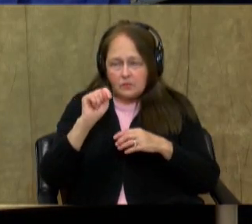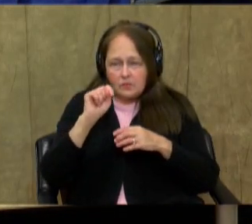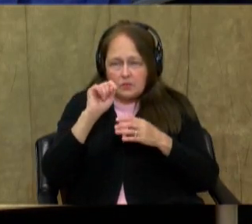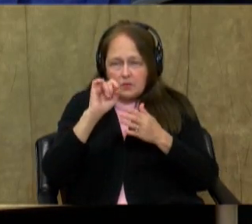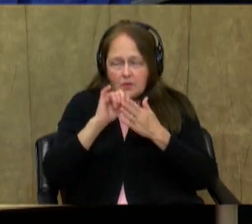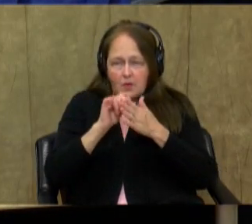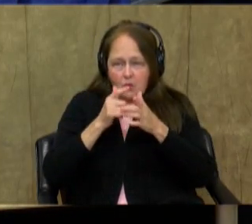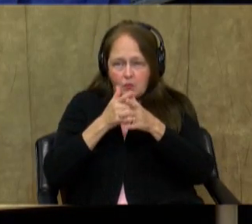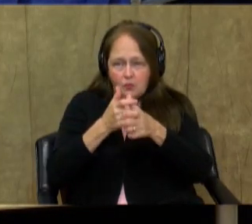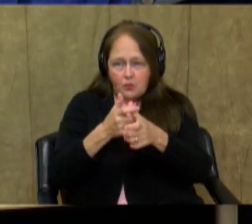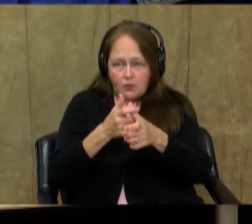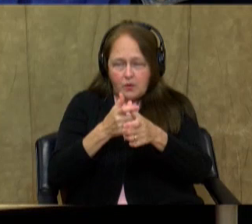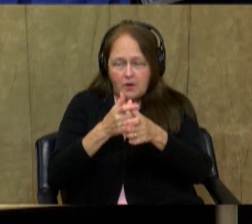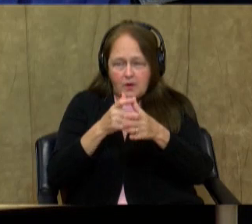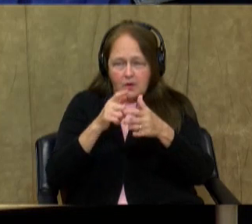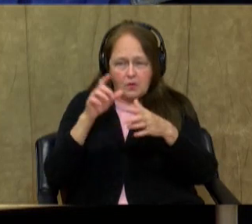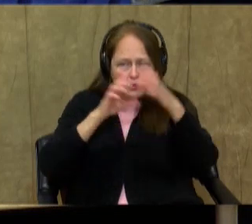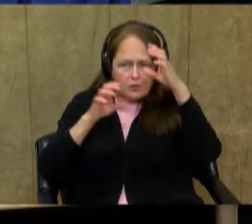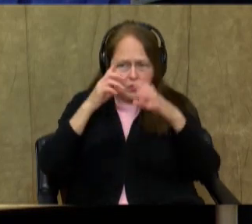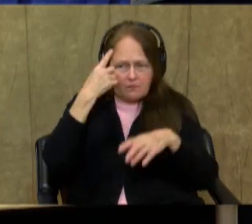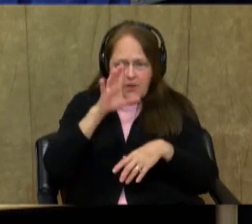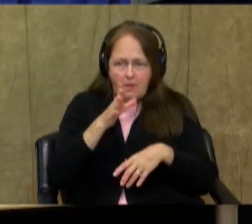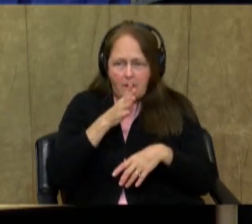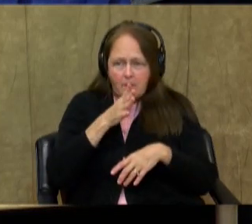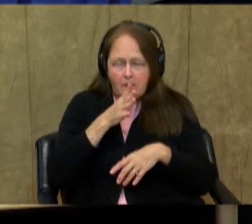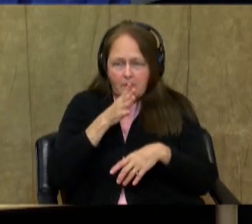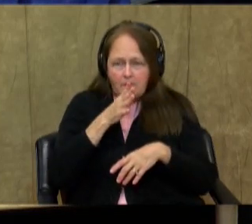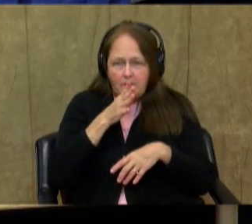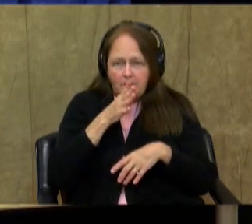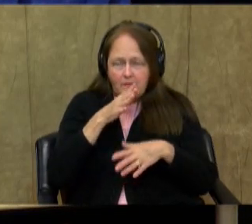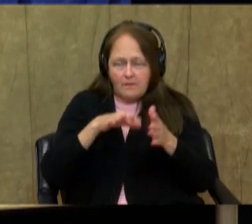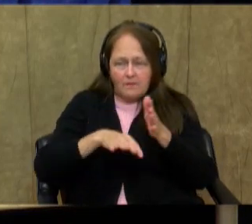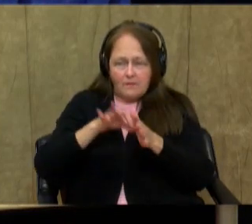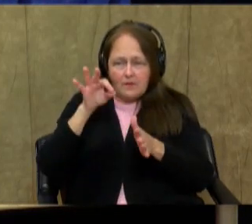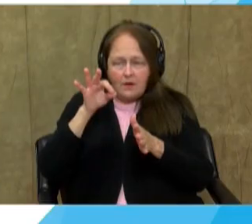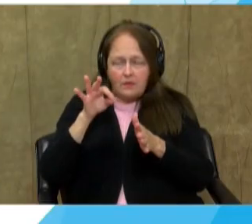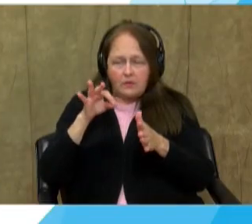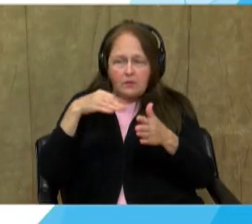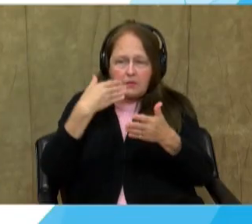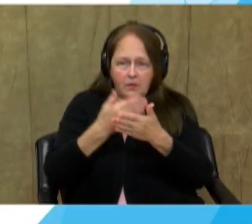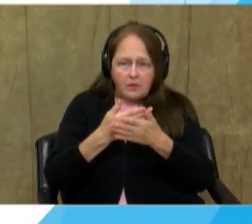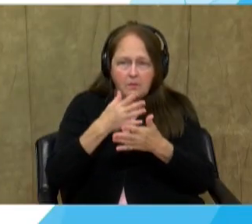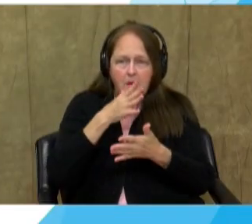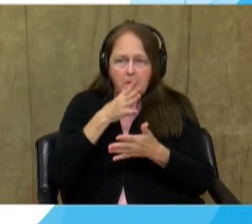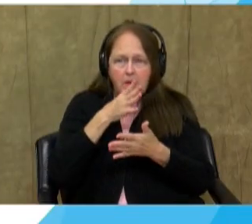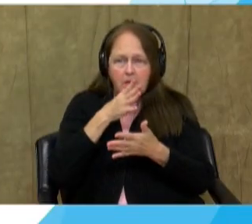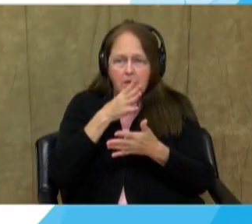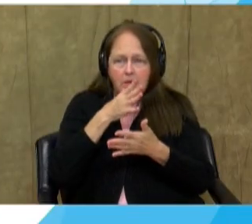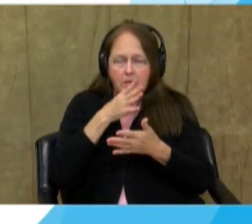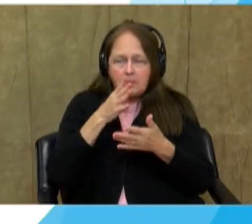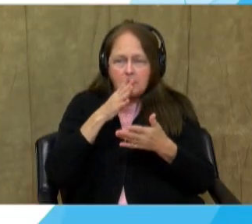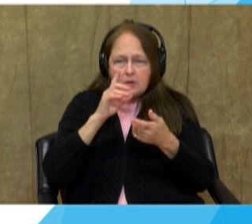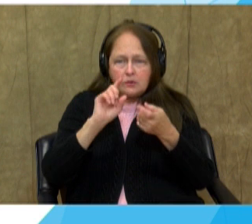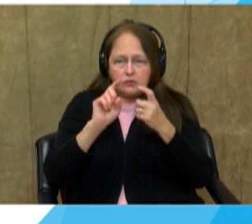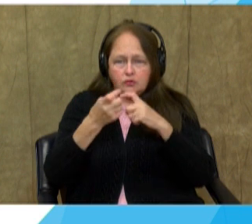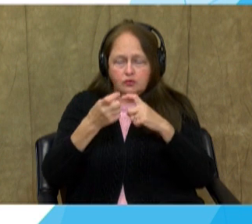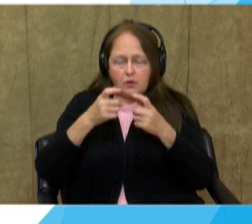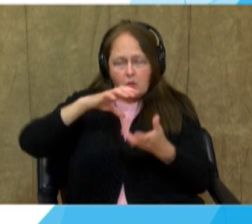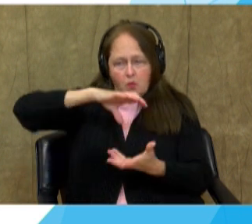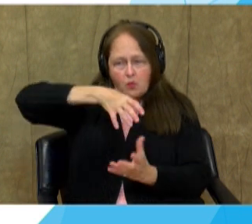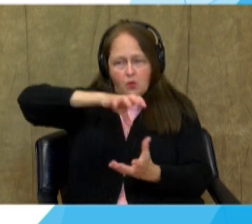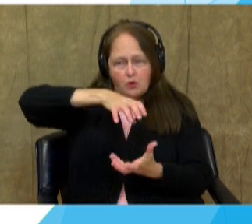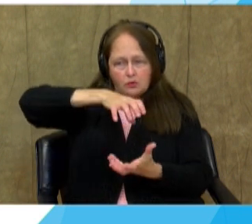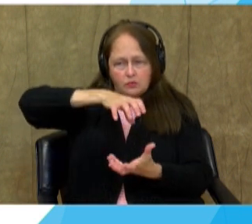Canton ran around the house to find his mother. When he finally came upon her, she was changing a load of